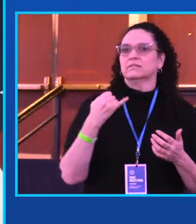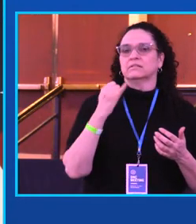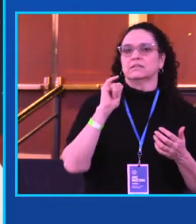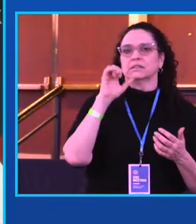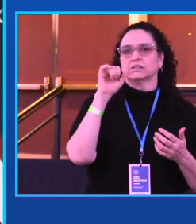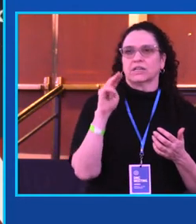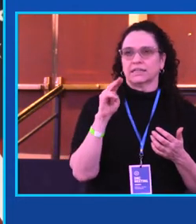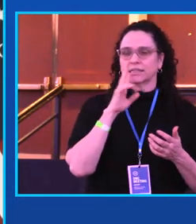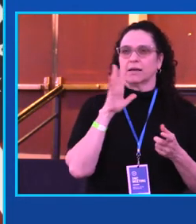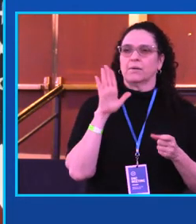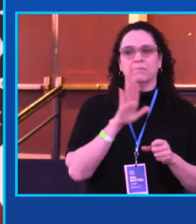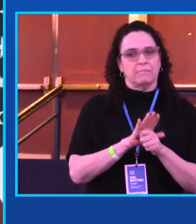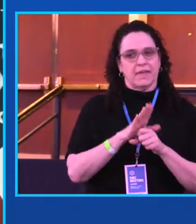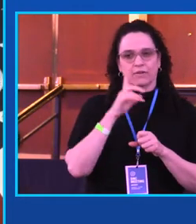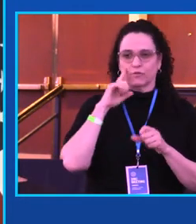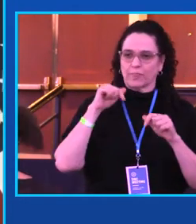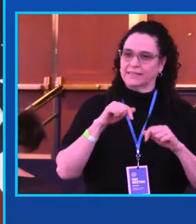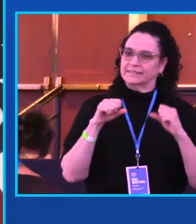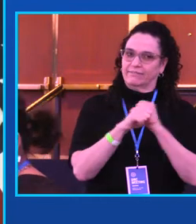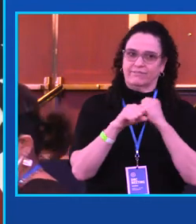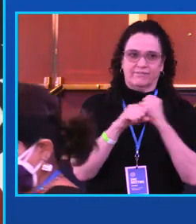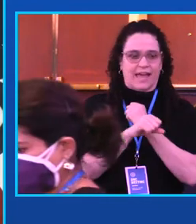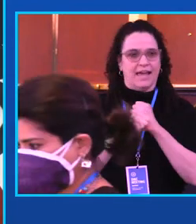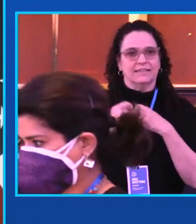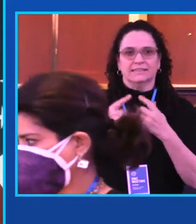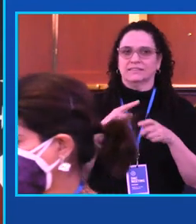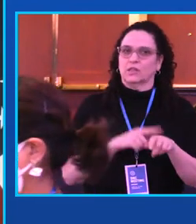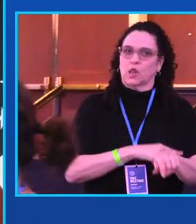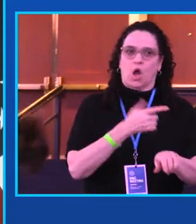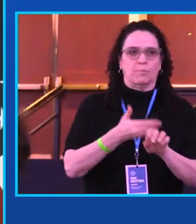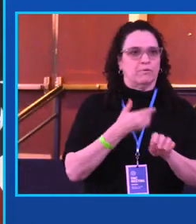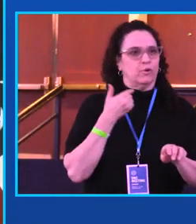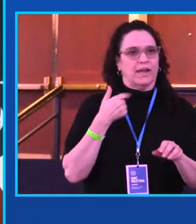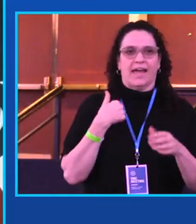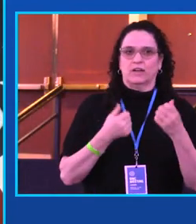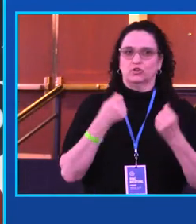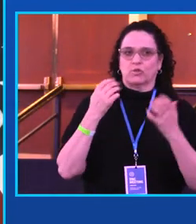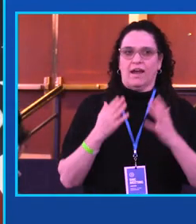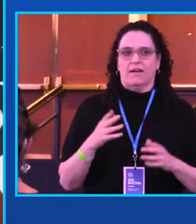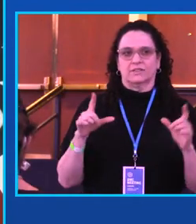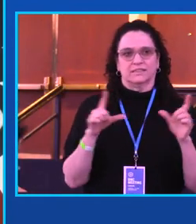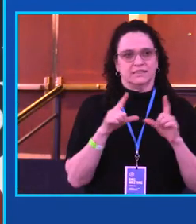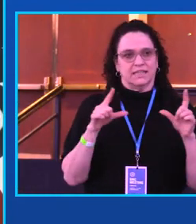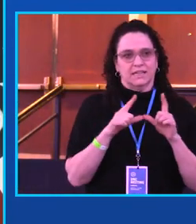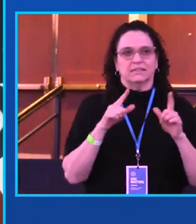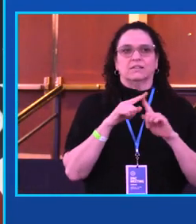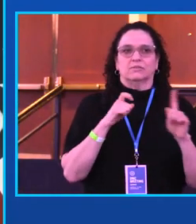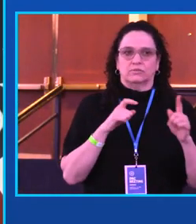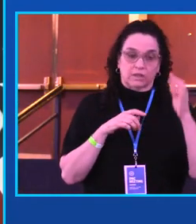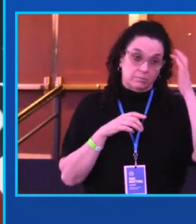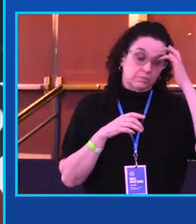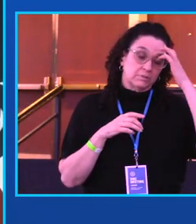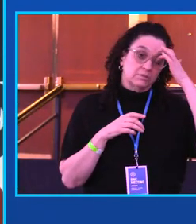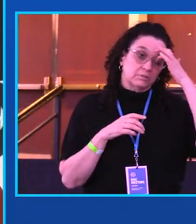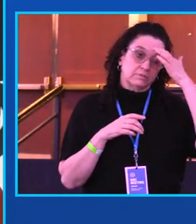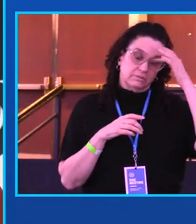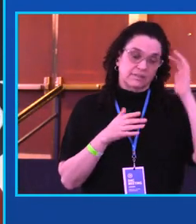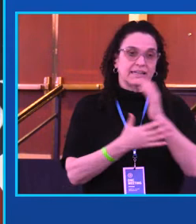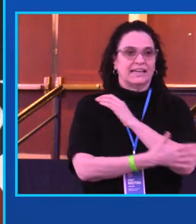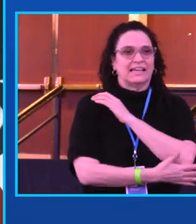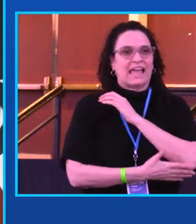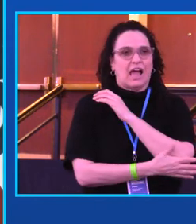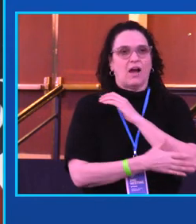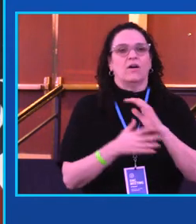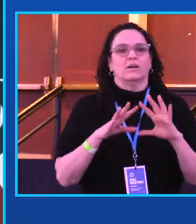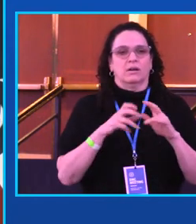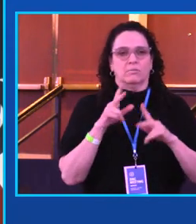to this party since long before he had a driver's license. From county party meetings in Wisconsin